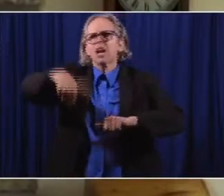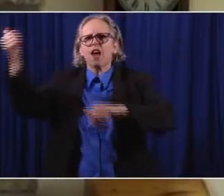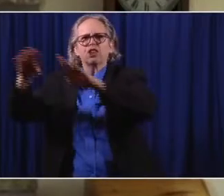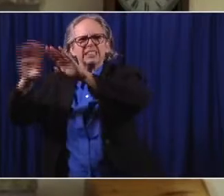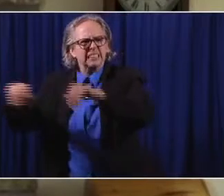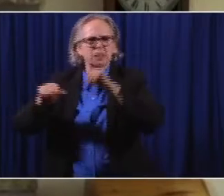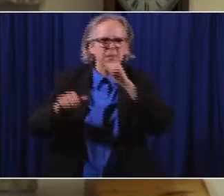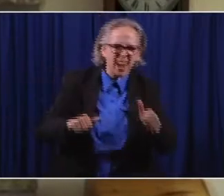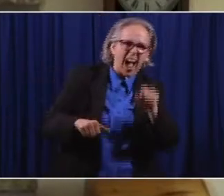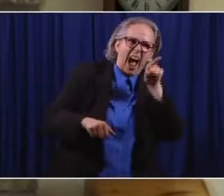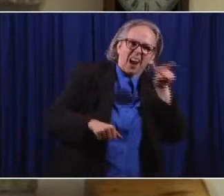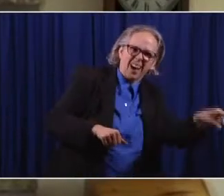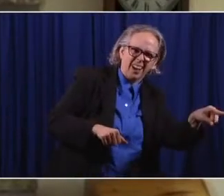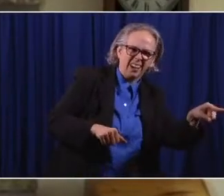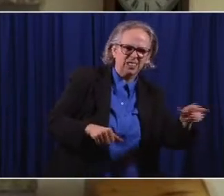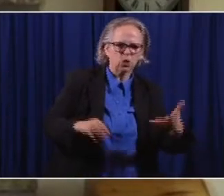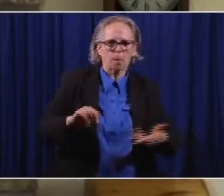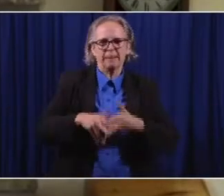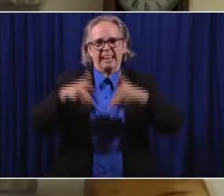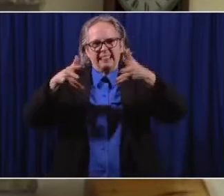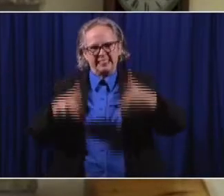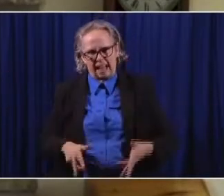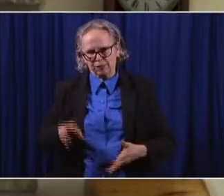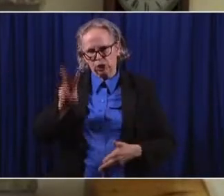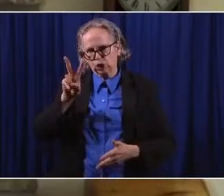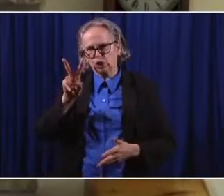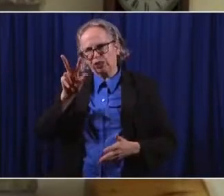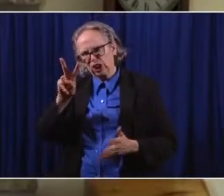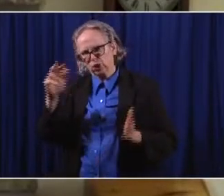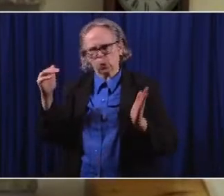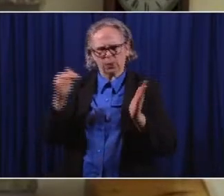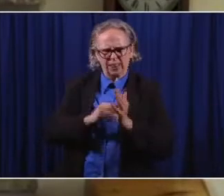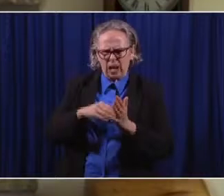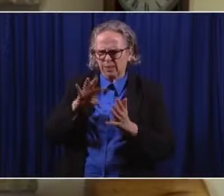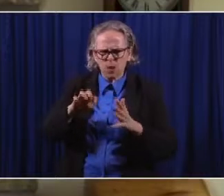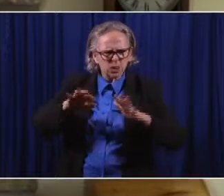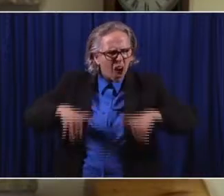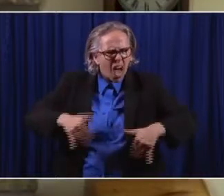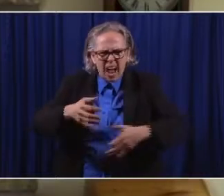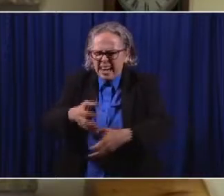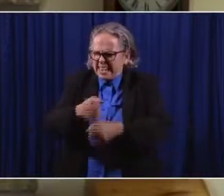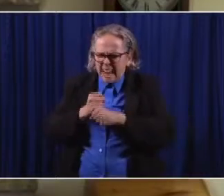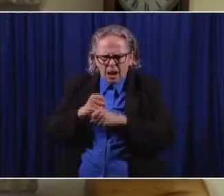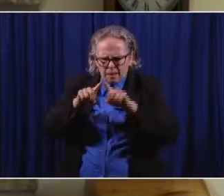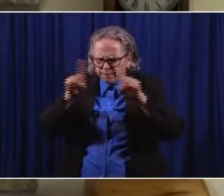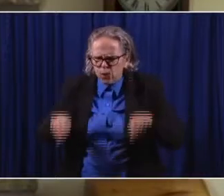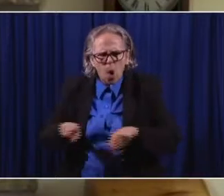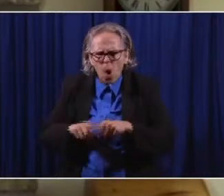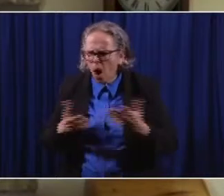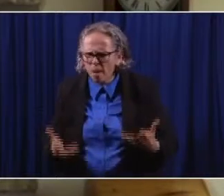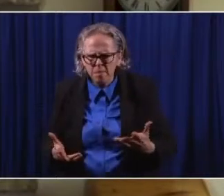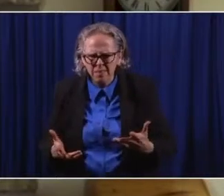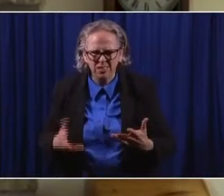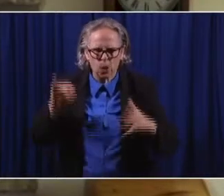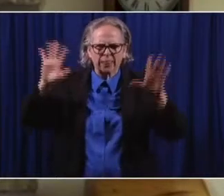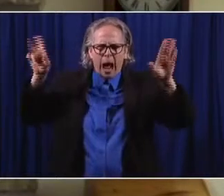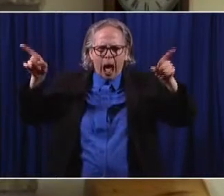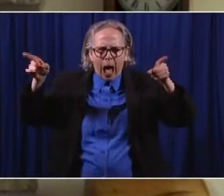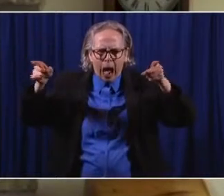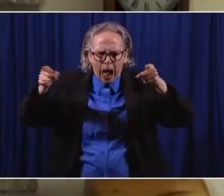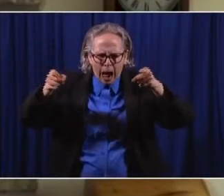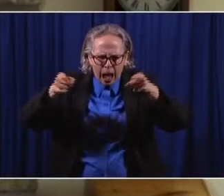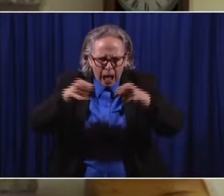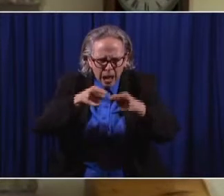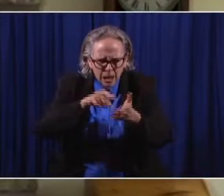32,400 who had not received a form at the time of this review. A week ago Monday,